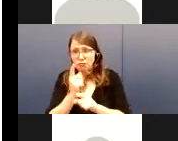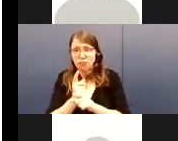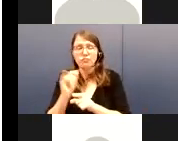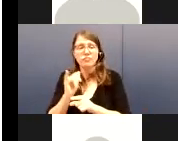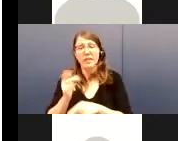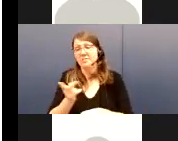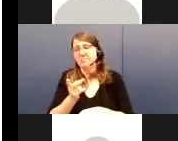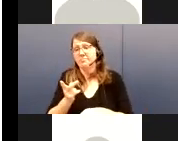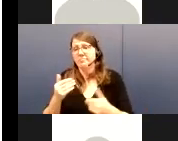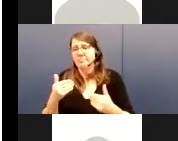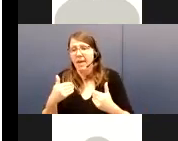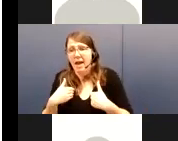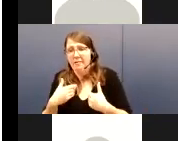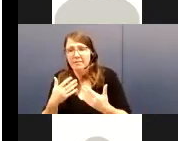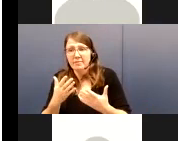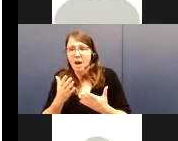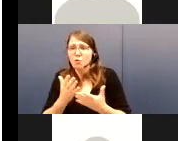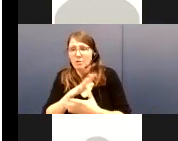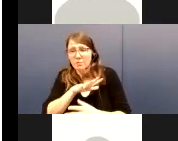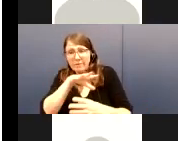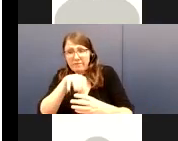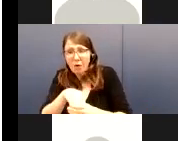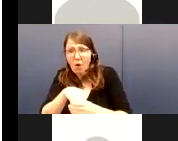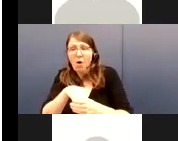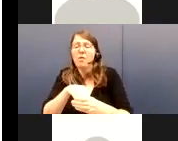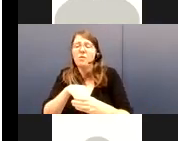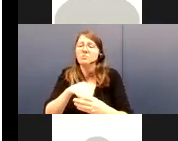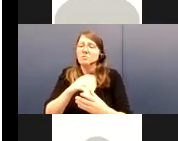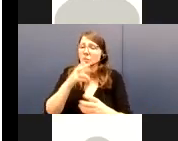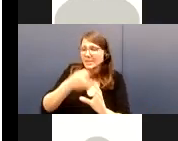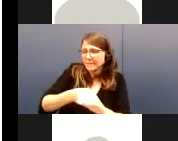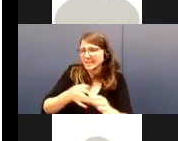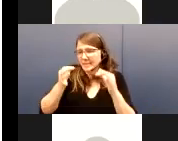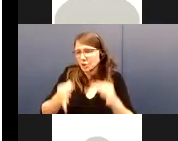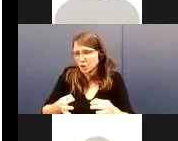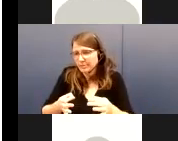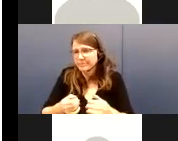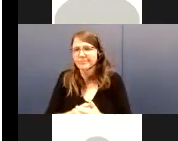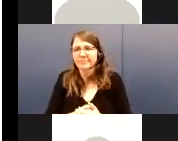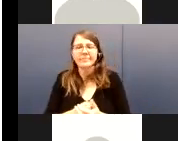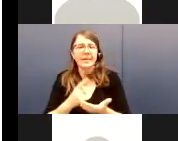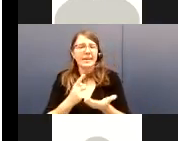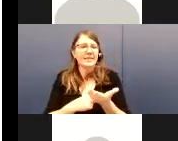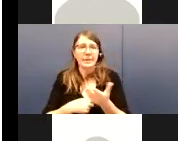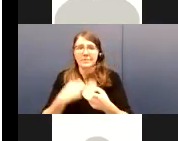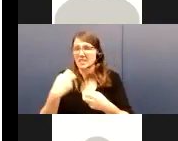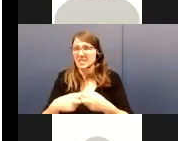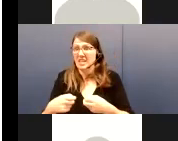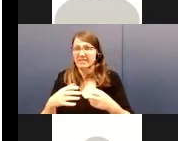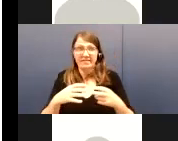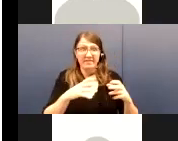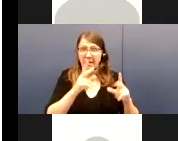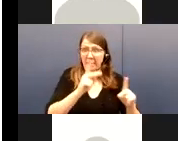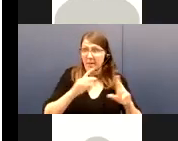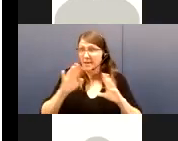And then there's just coaching. So sometimes you can't get all the parties together. Some people just want information about how to go through some things,